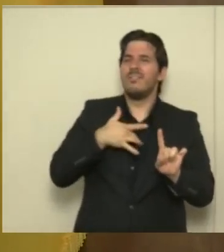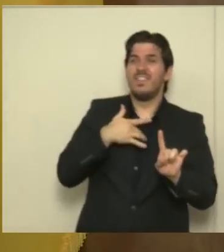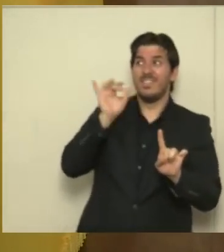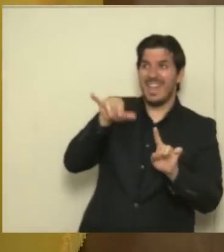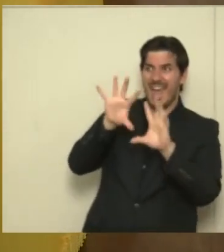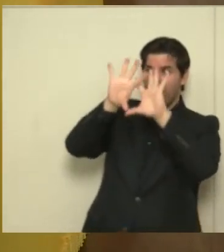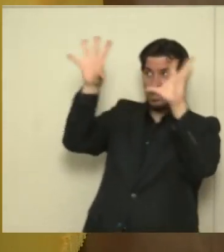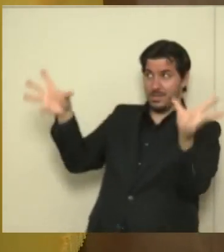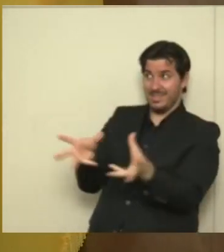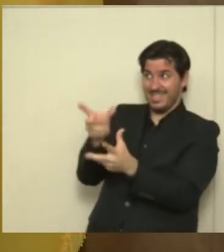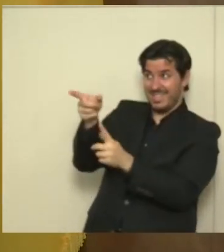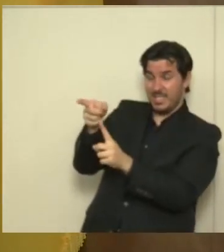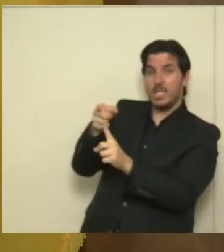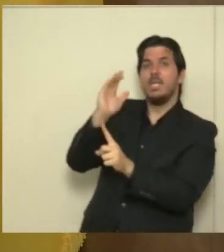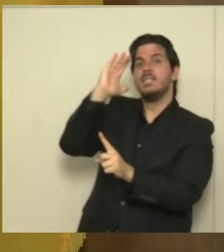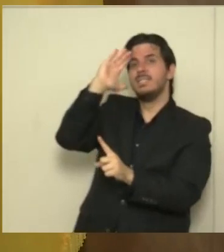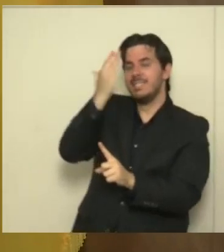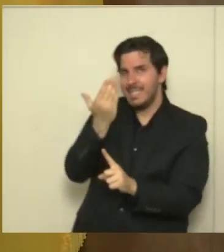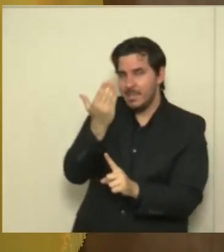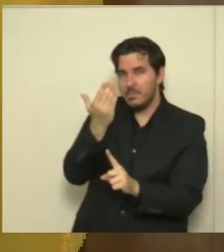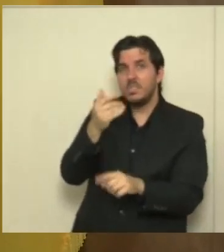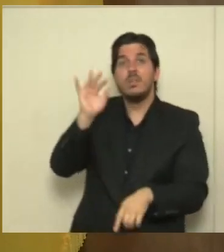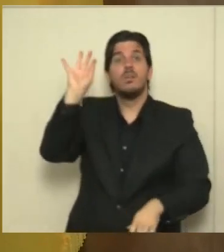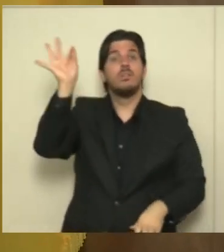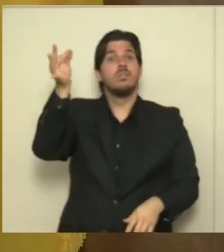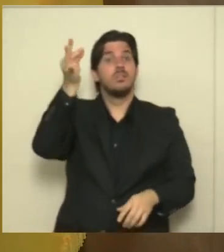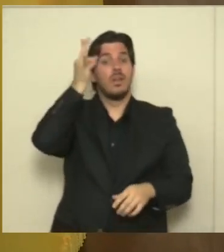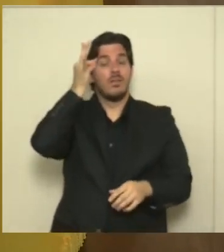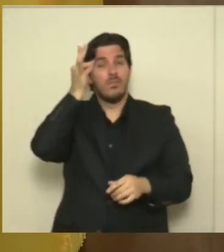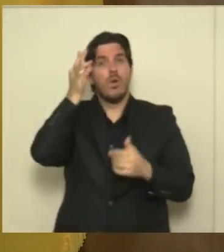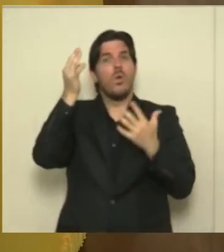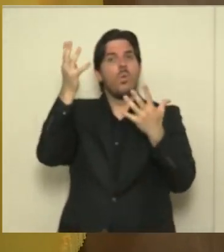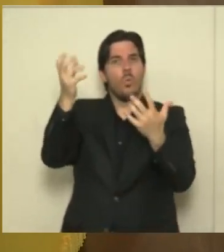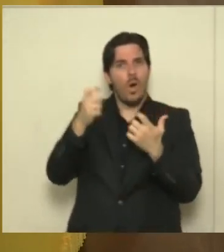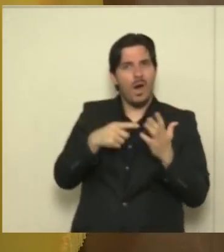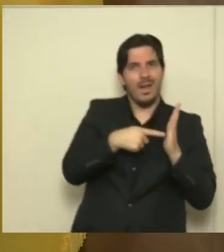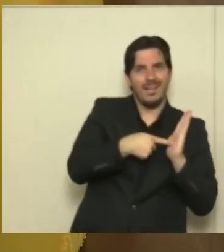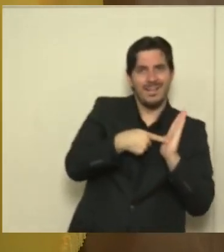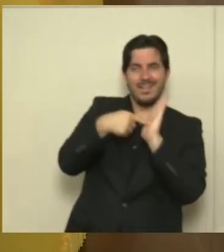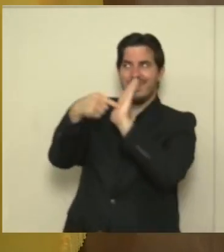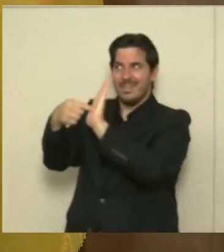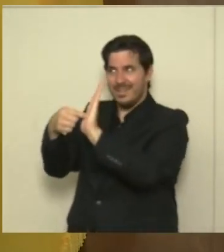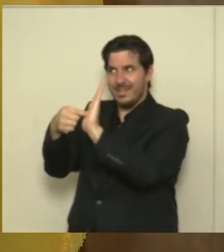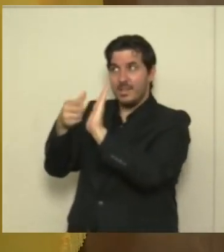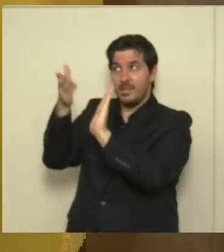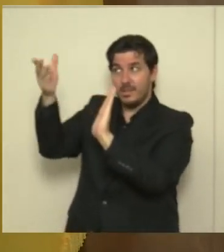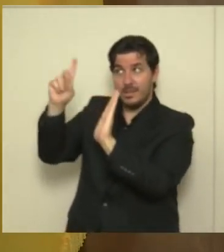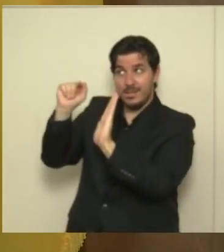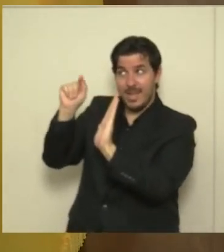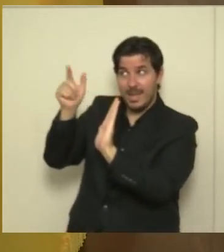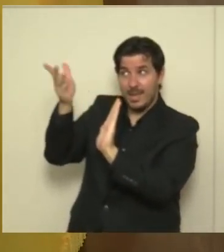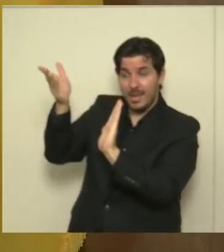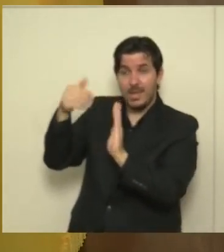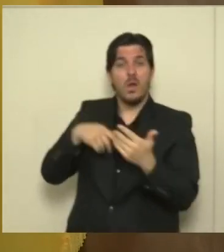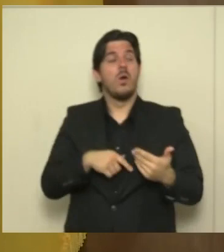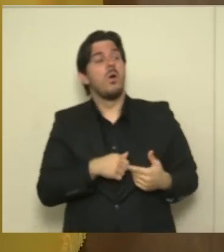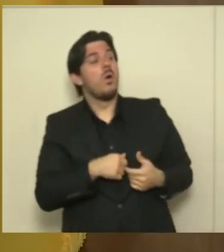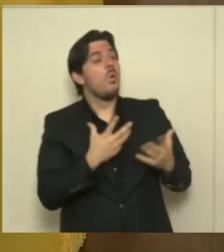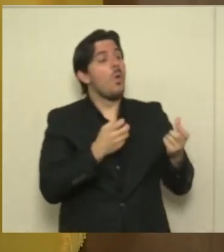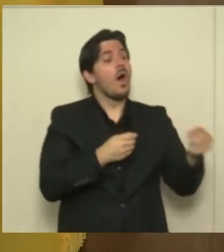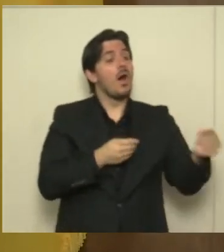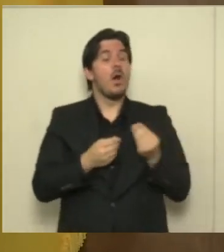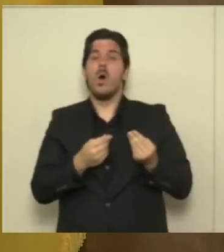government wants data that would present that there's a better federal strategy occurring, and there